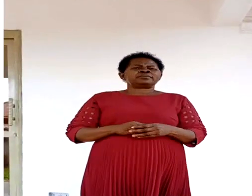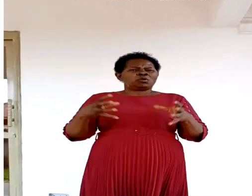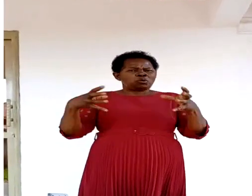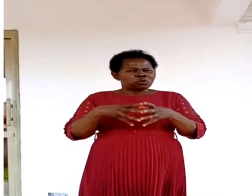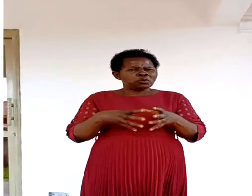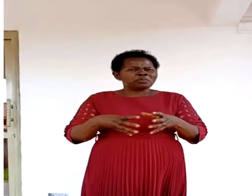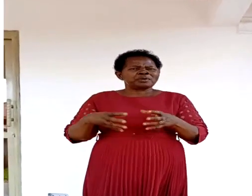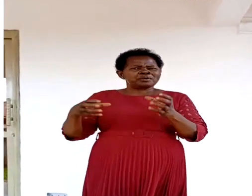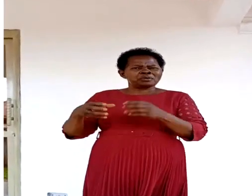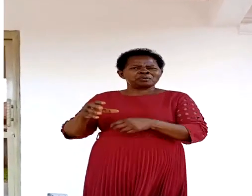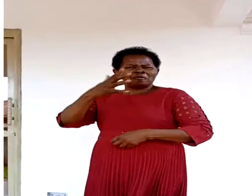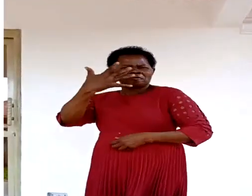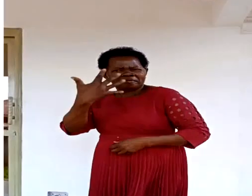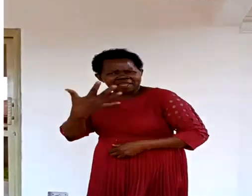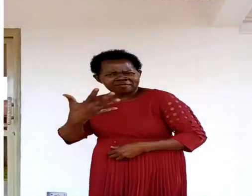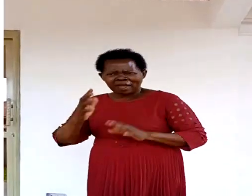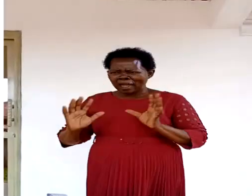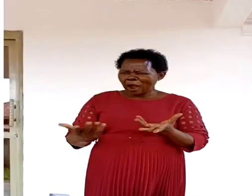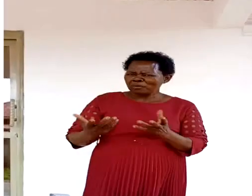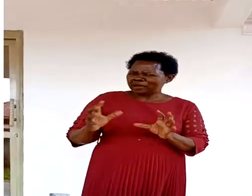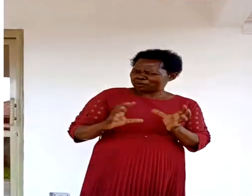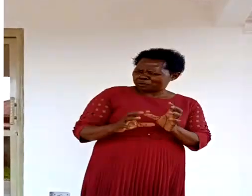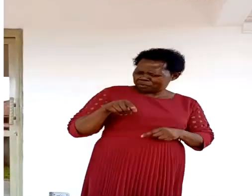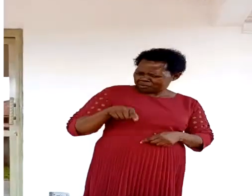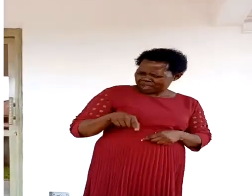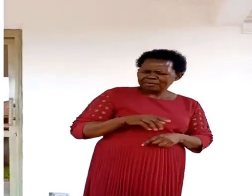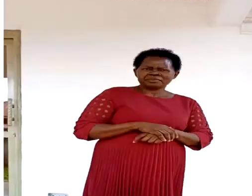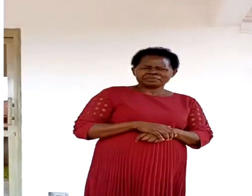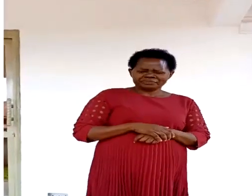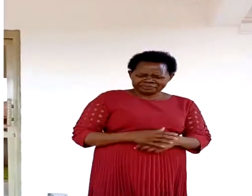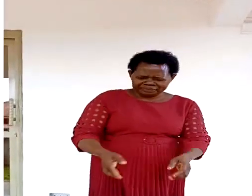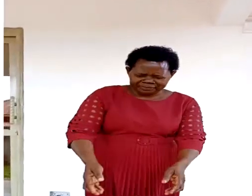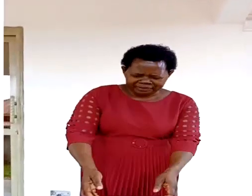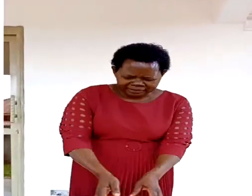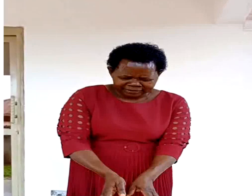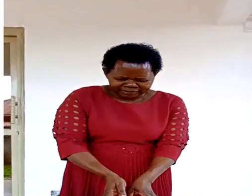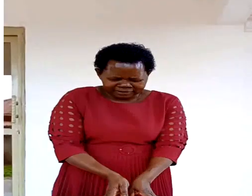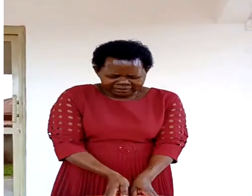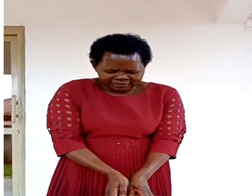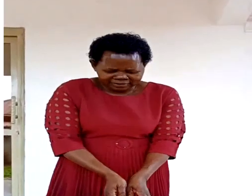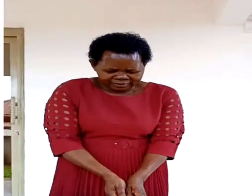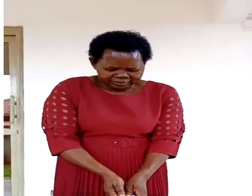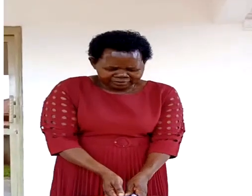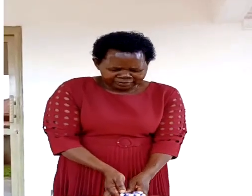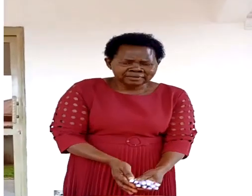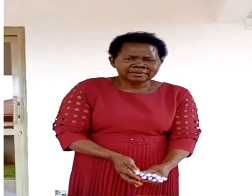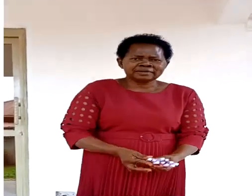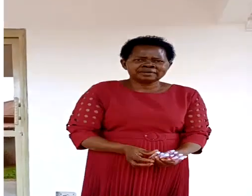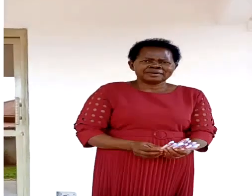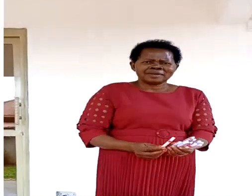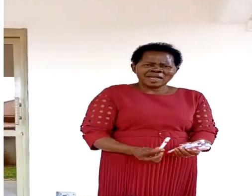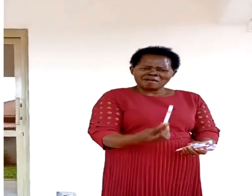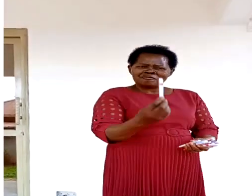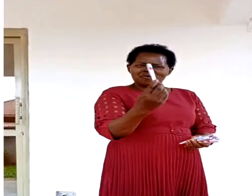I want to make them in groups of five. Yeah.